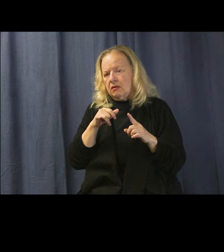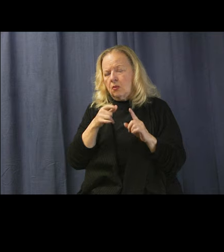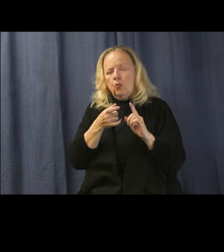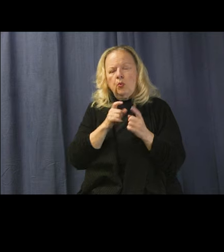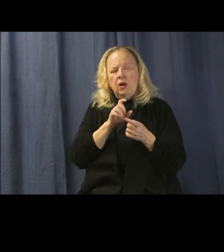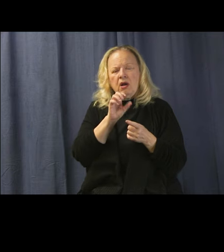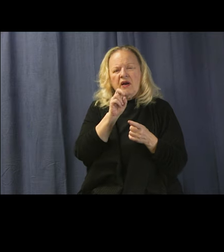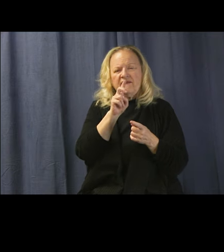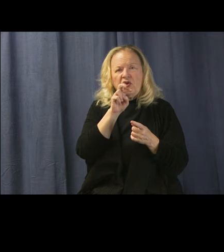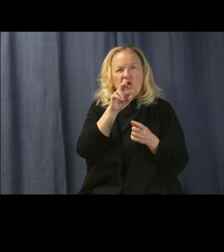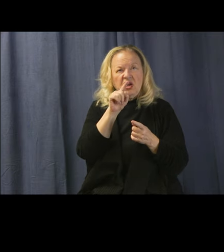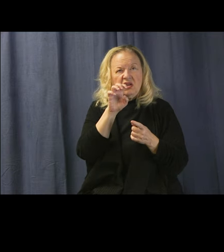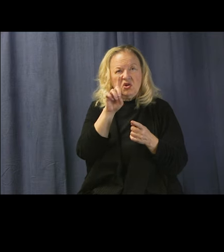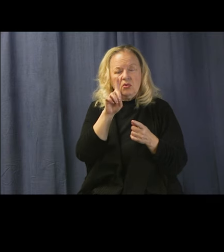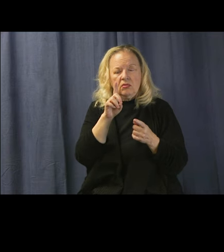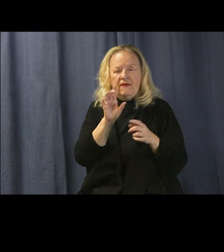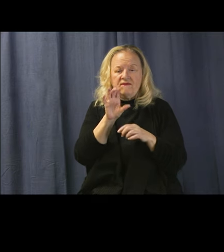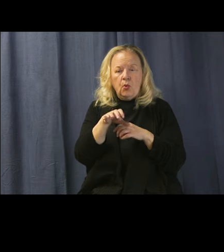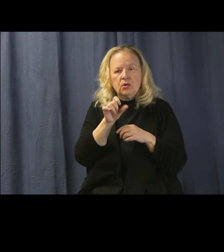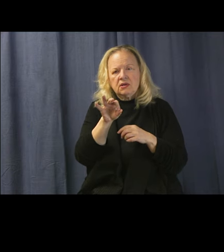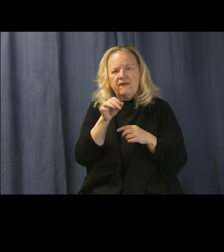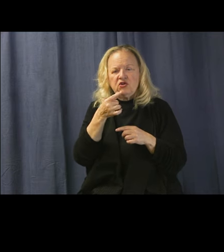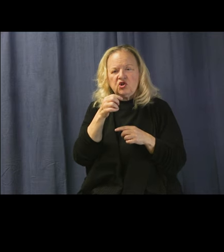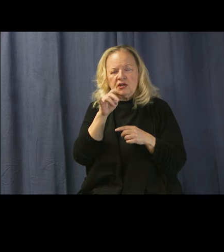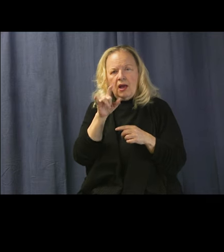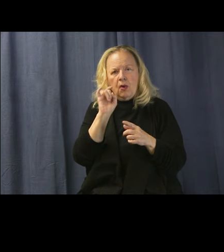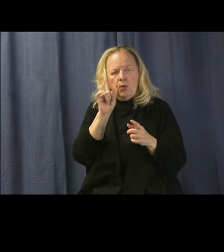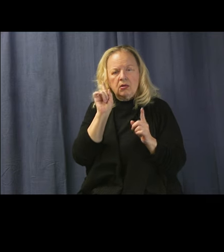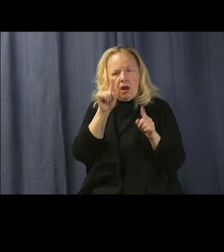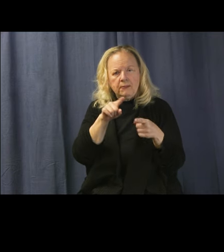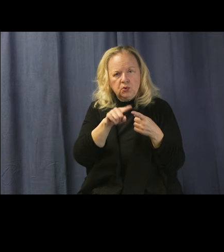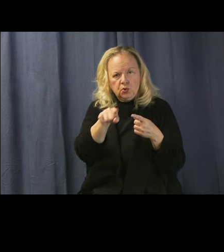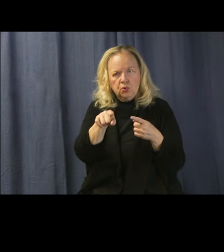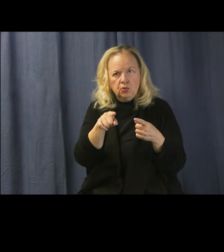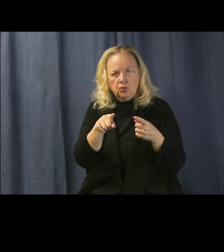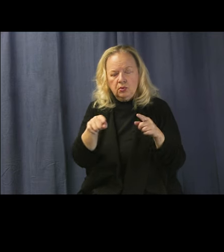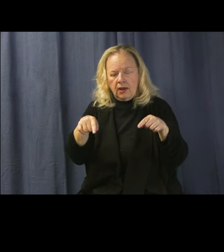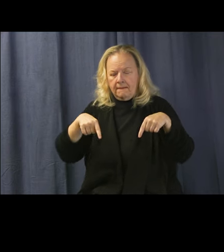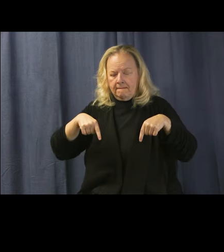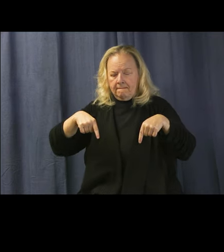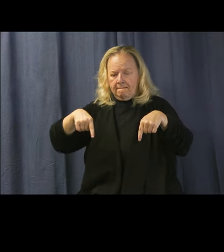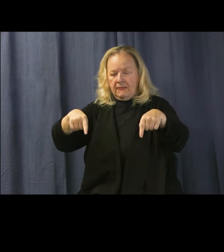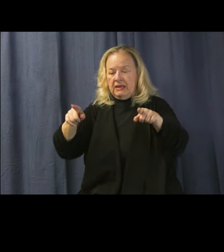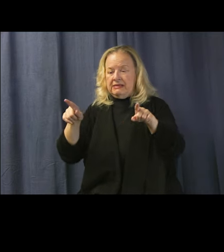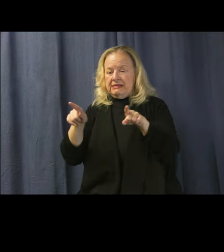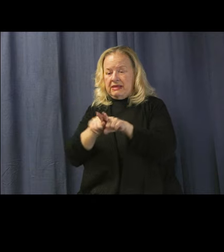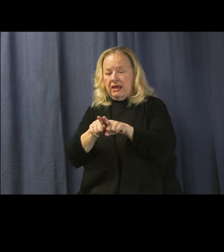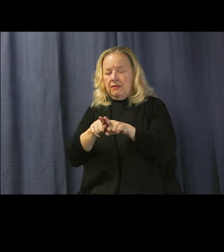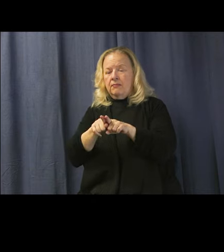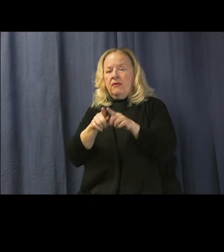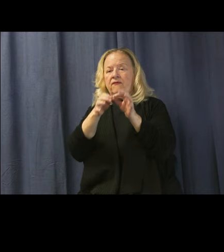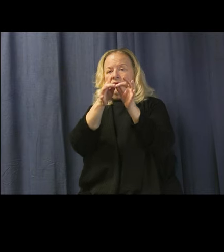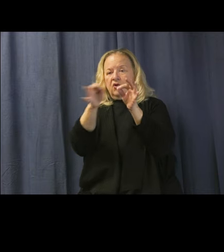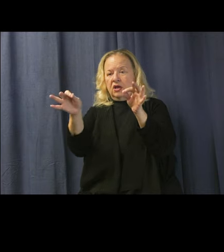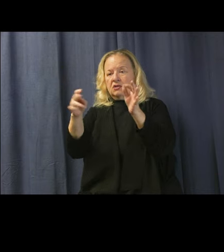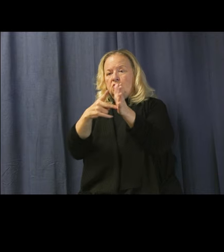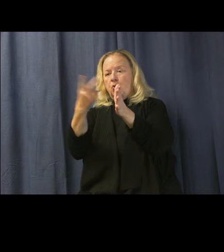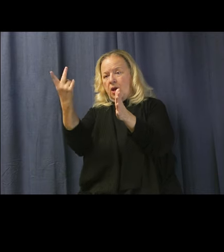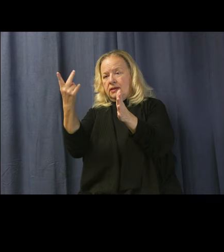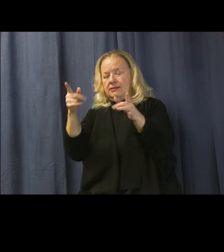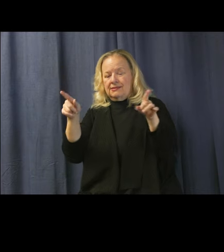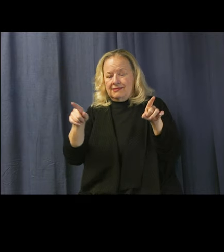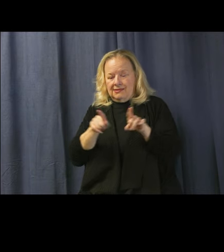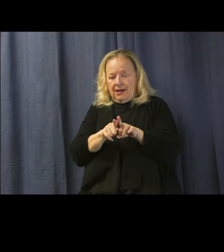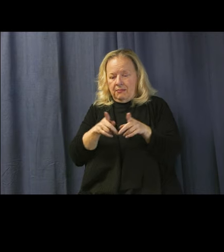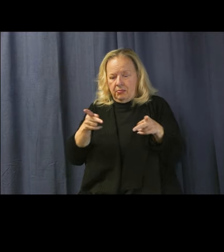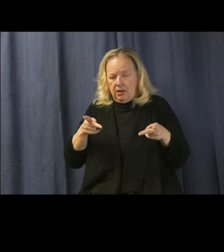to you. The forces of the Gentiles will come to you. Hebrew parallelism is when they say the same phrase twice, but in a different way.